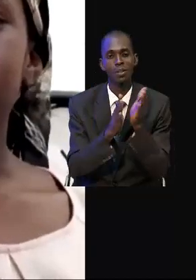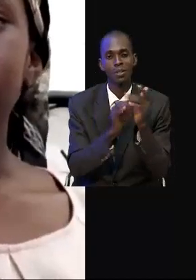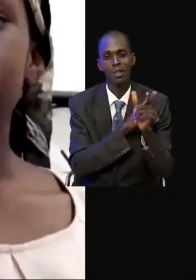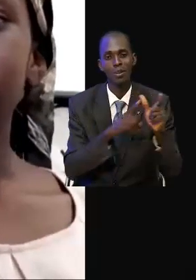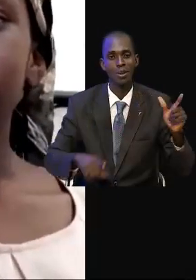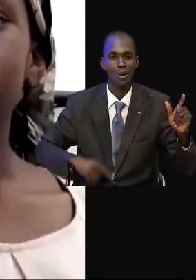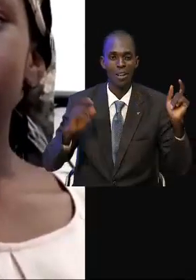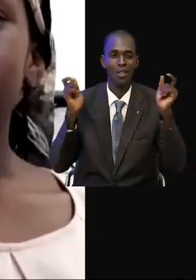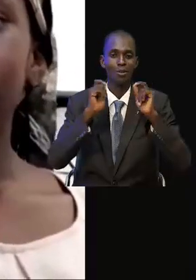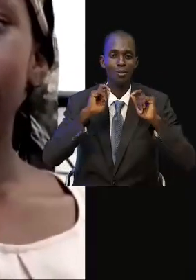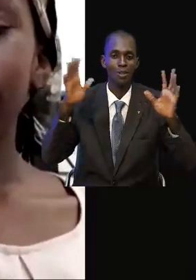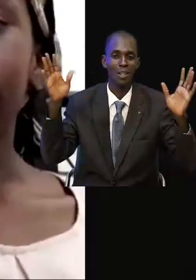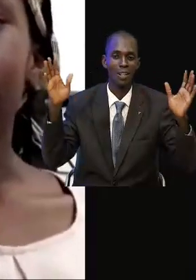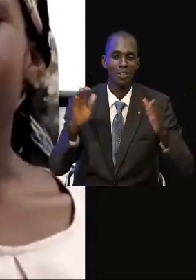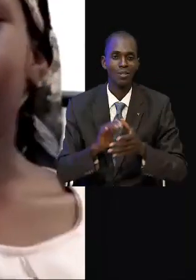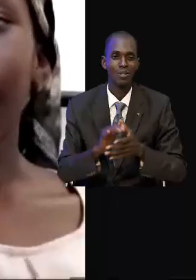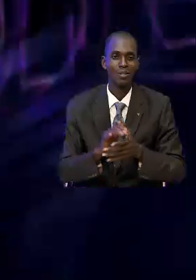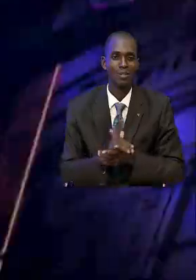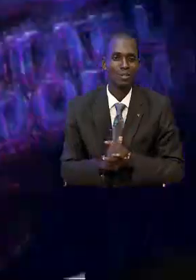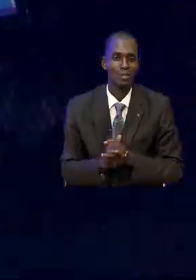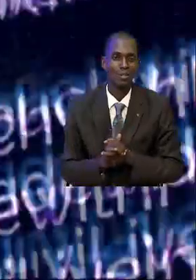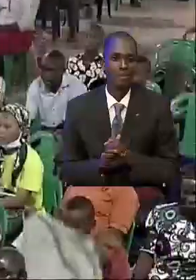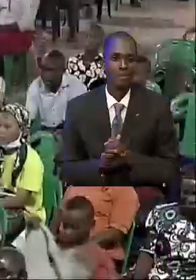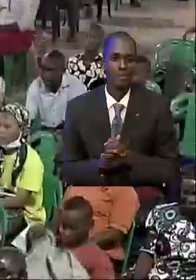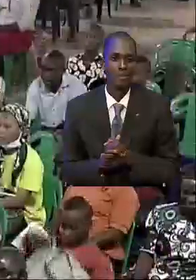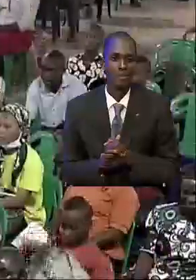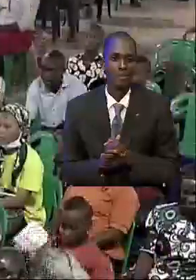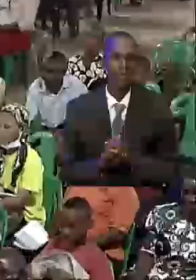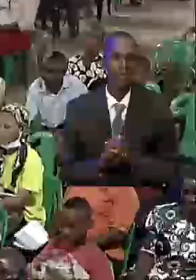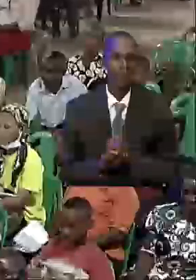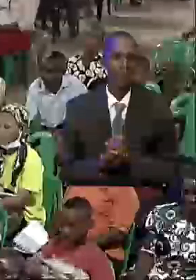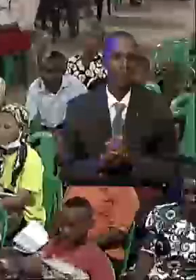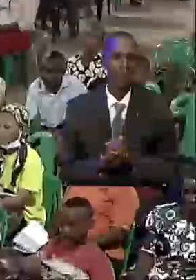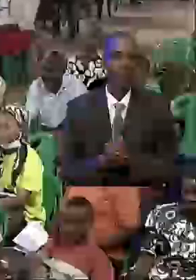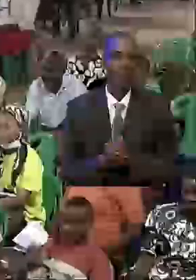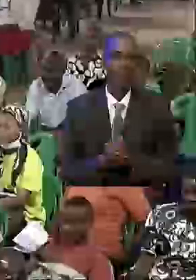of Jesus. Praise the Lord.